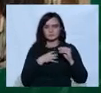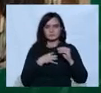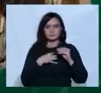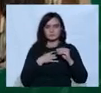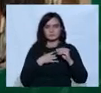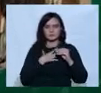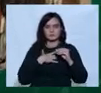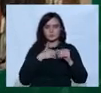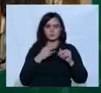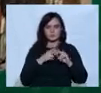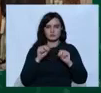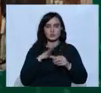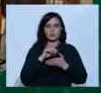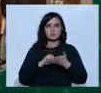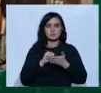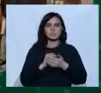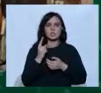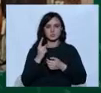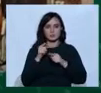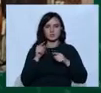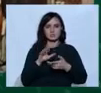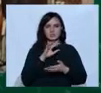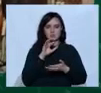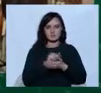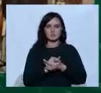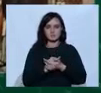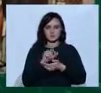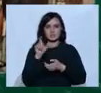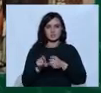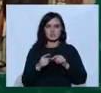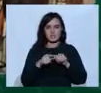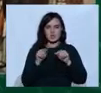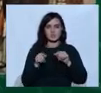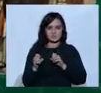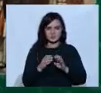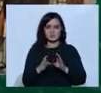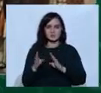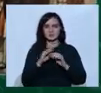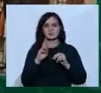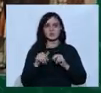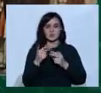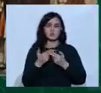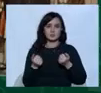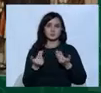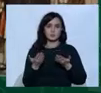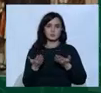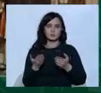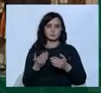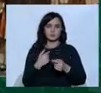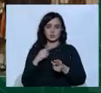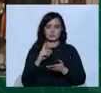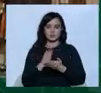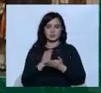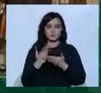or is he the villain of the play? You could make arguments for both sides, and I'll explain how. Now, is he the